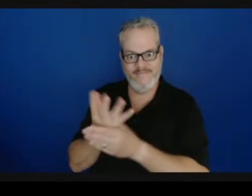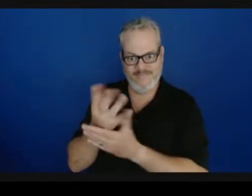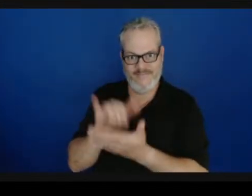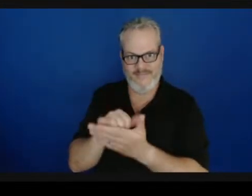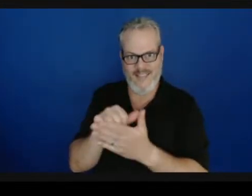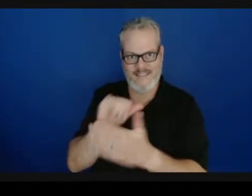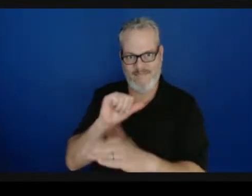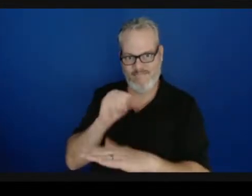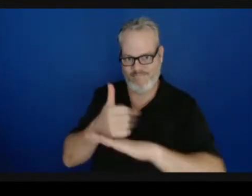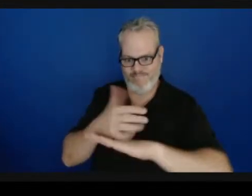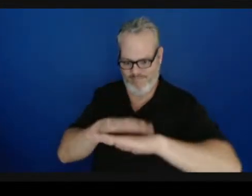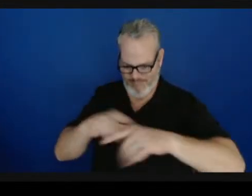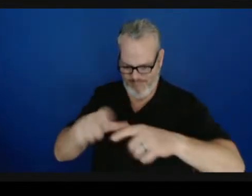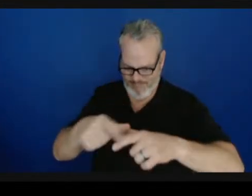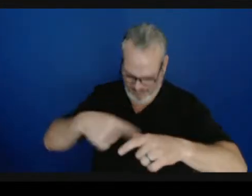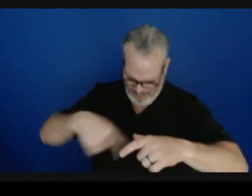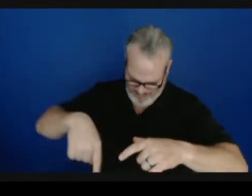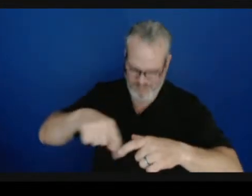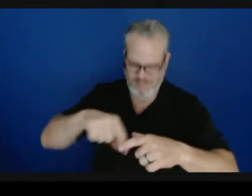Nāpau Trail into the crater there.